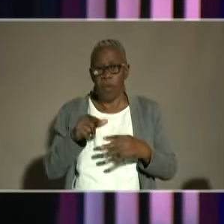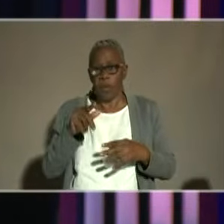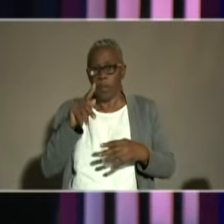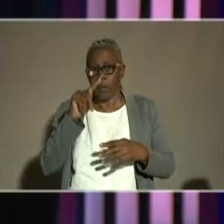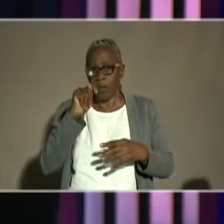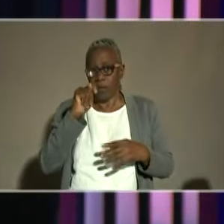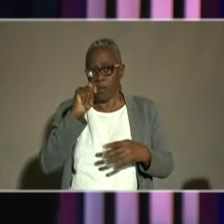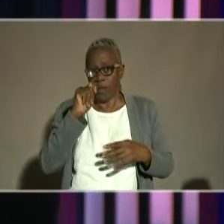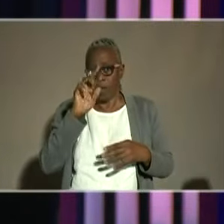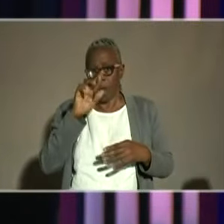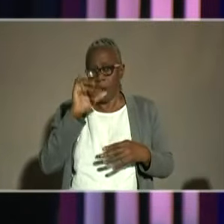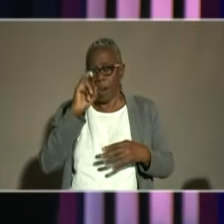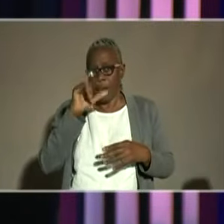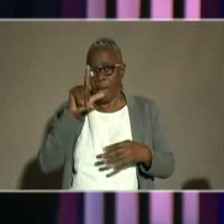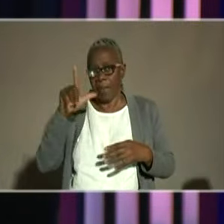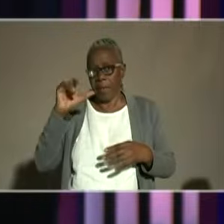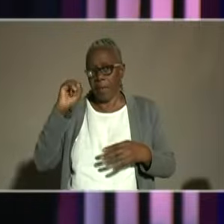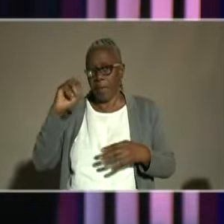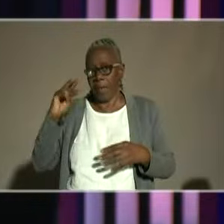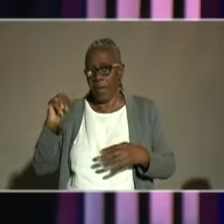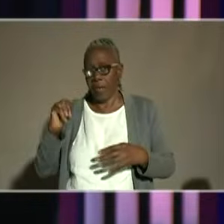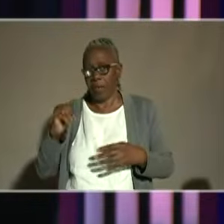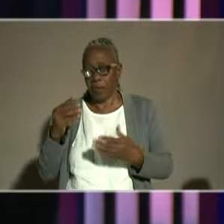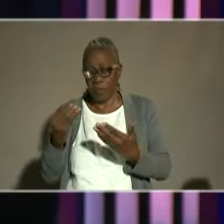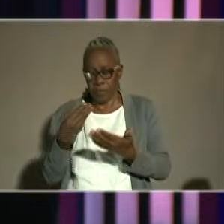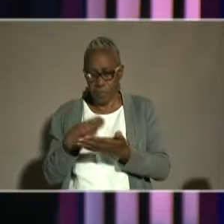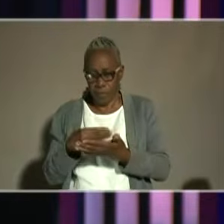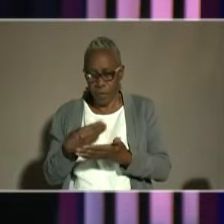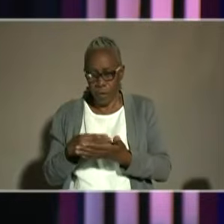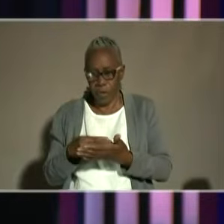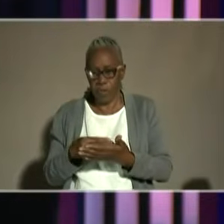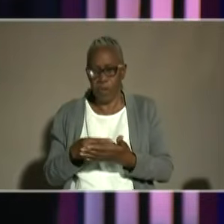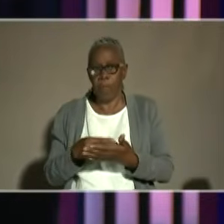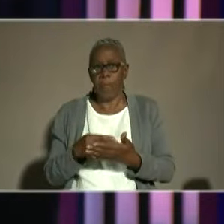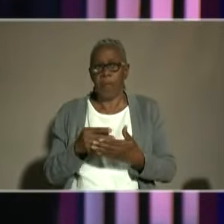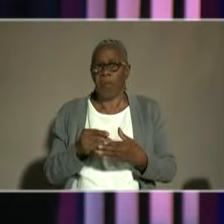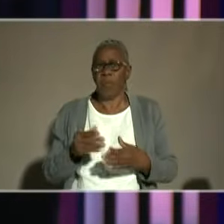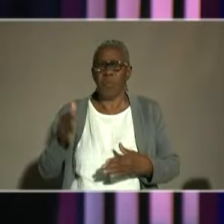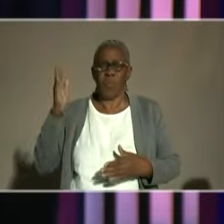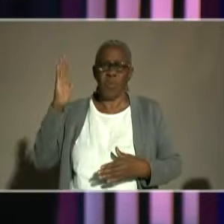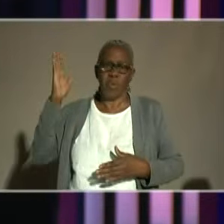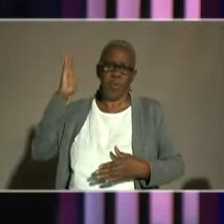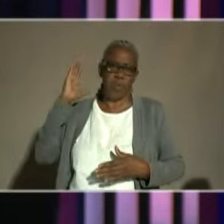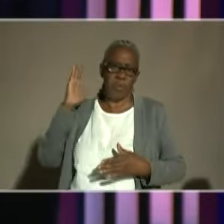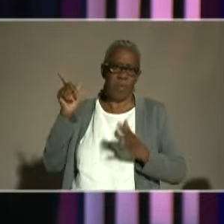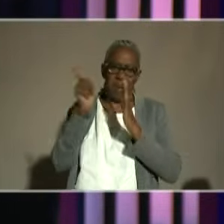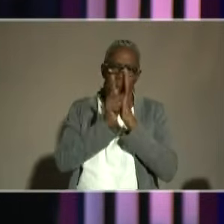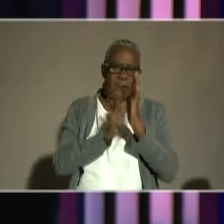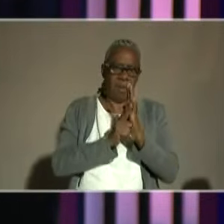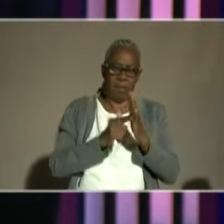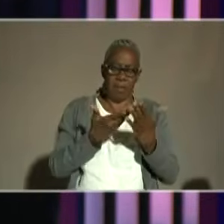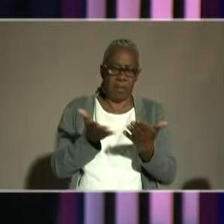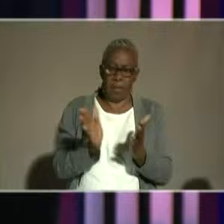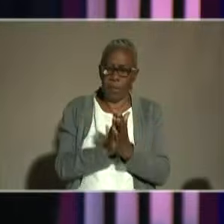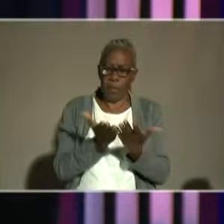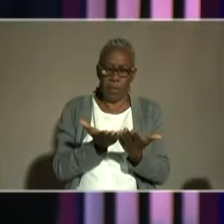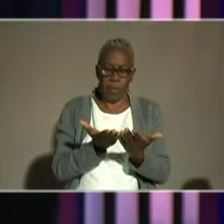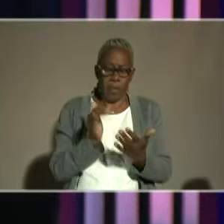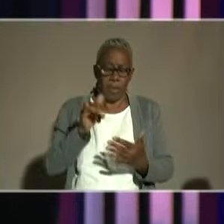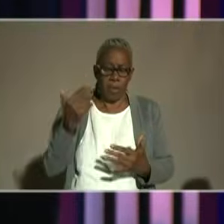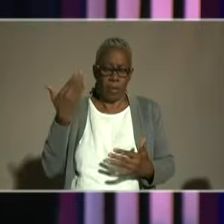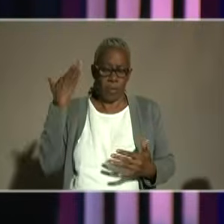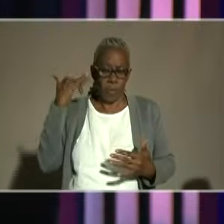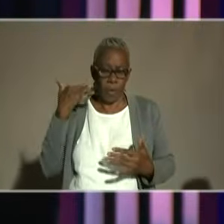of wealth, which is now sealed up and quarantined in the old colonial era law that is still on the books. That is why